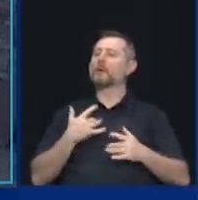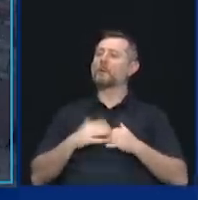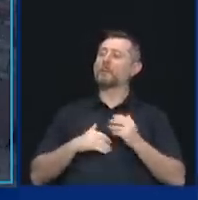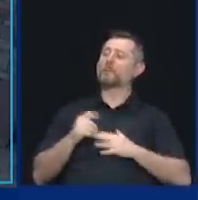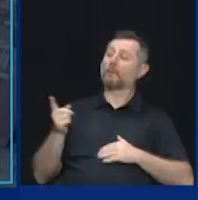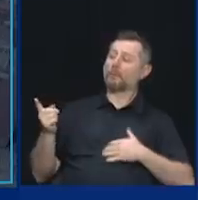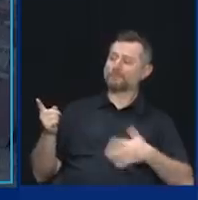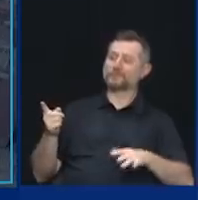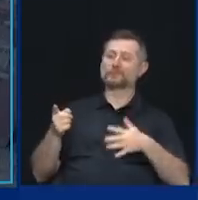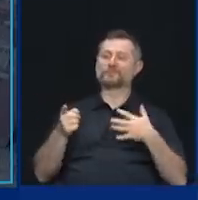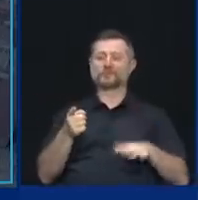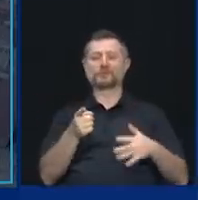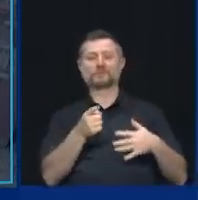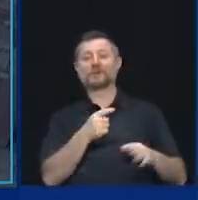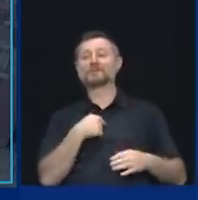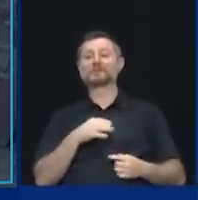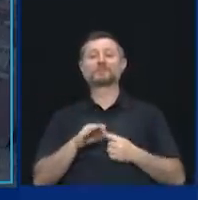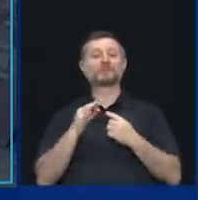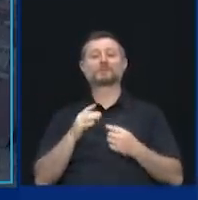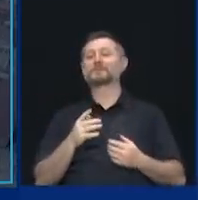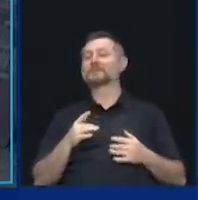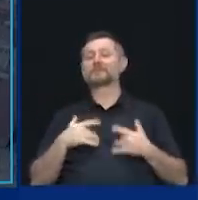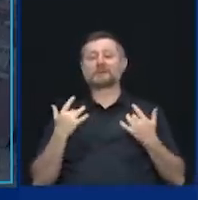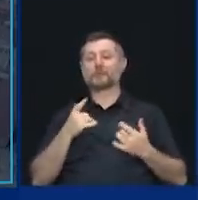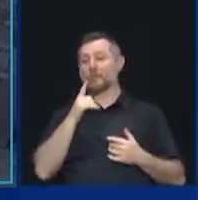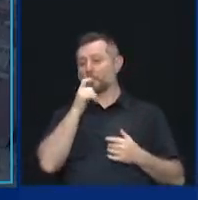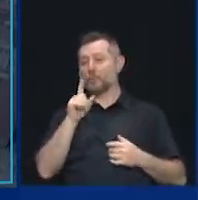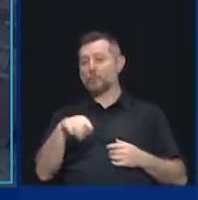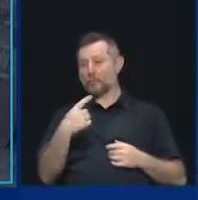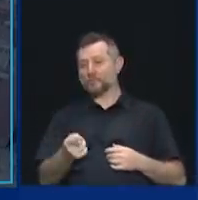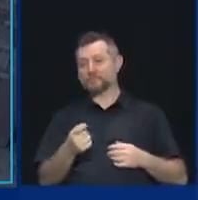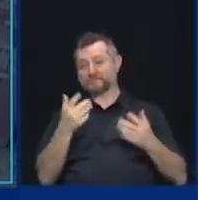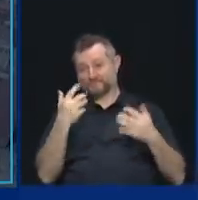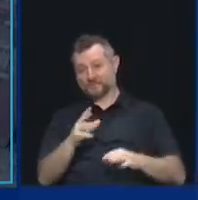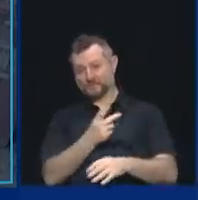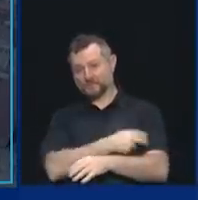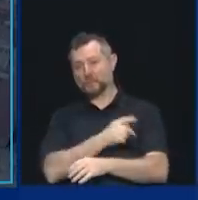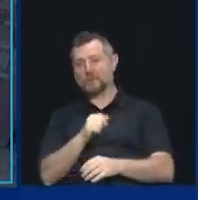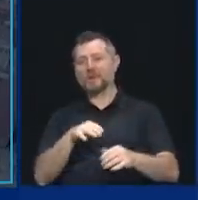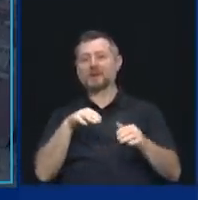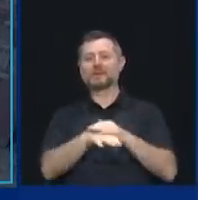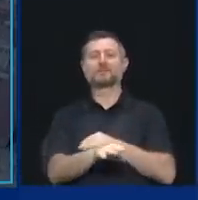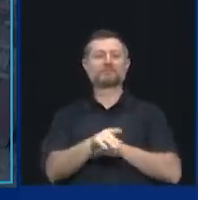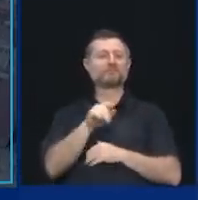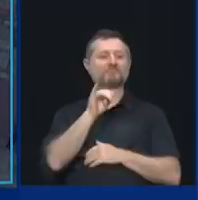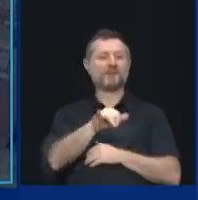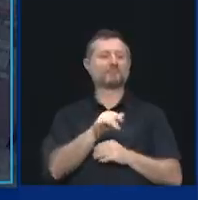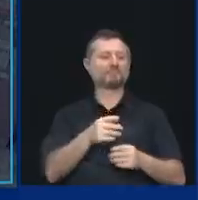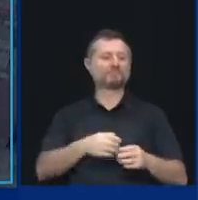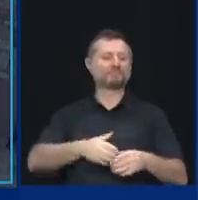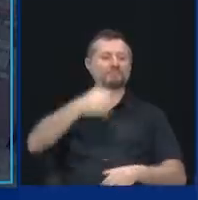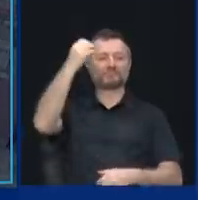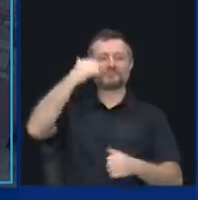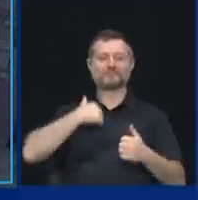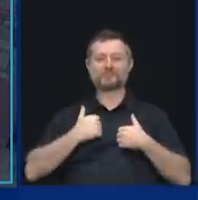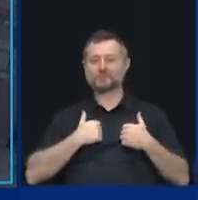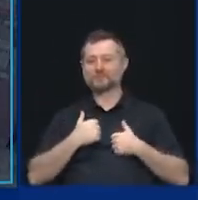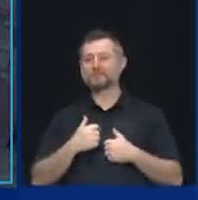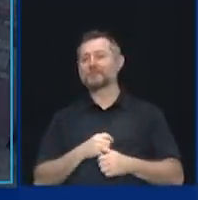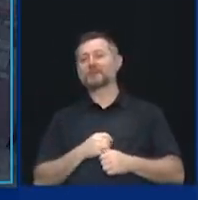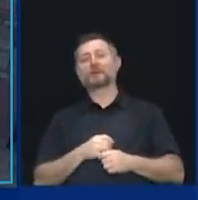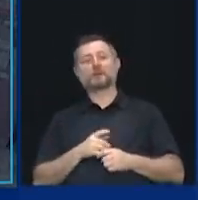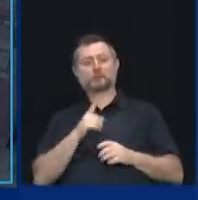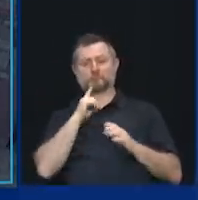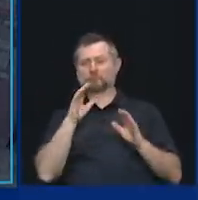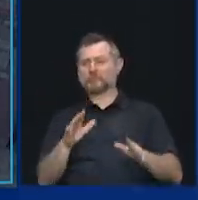to do a special event just for vaccinated people. And I think this is great. I want to say to people, get vaccinated,